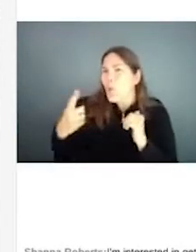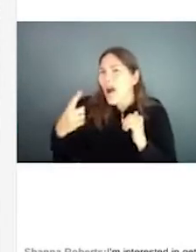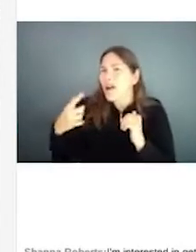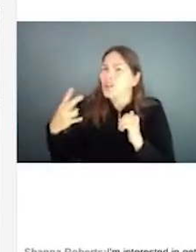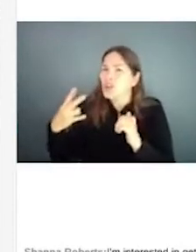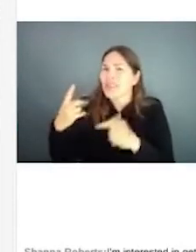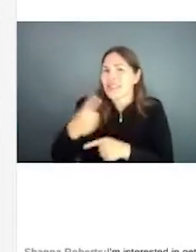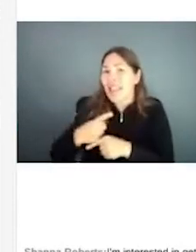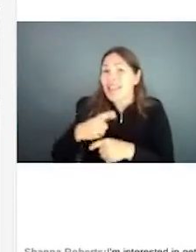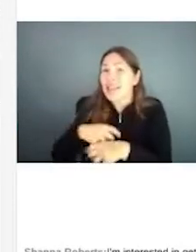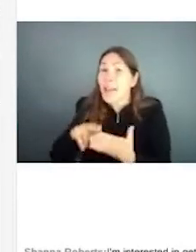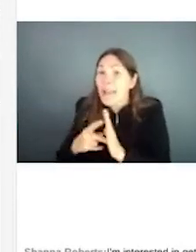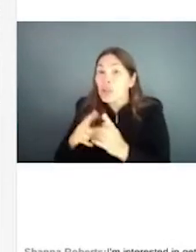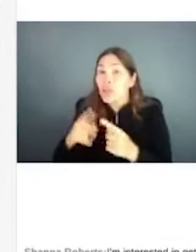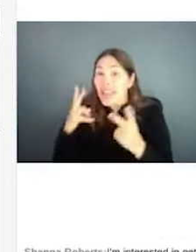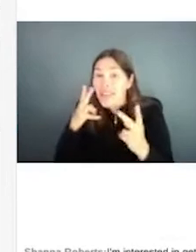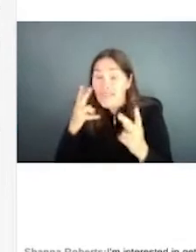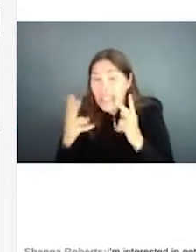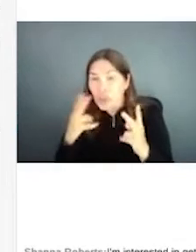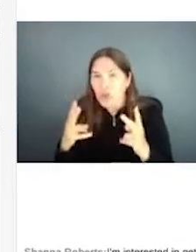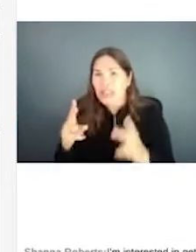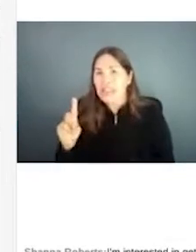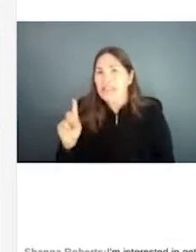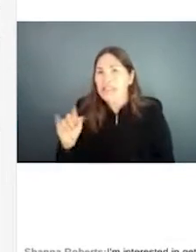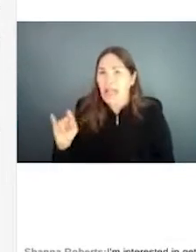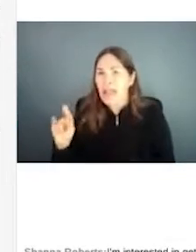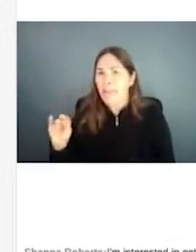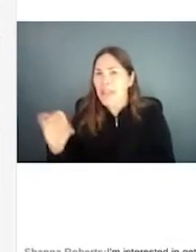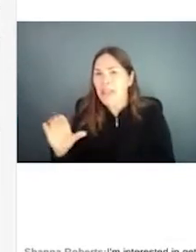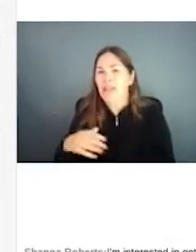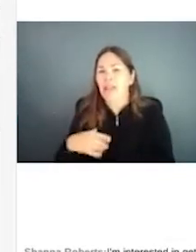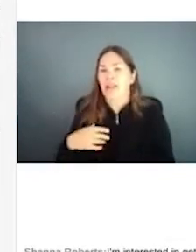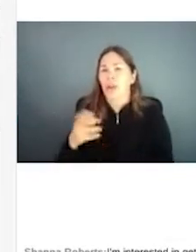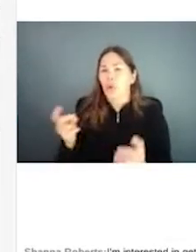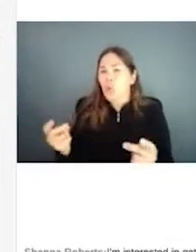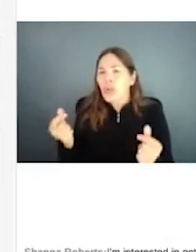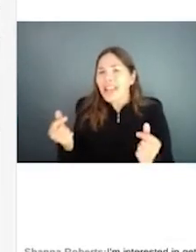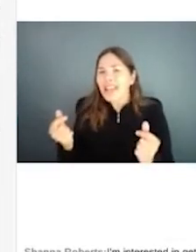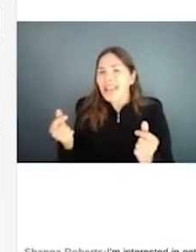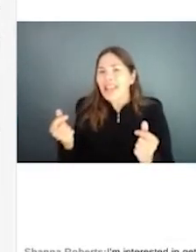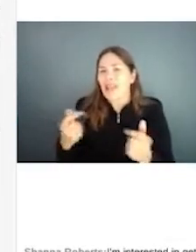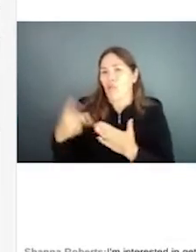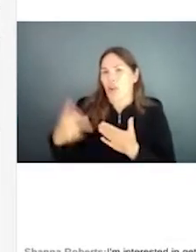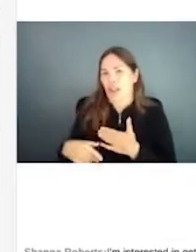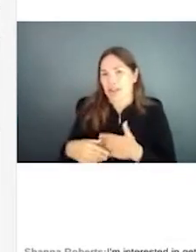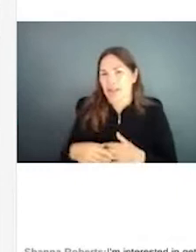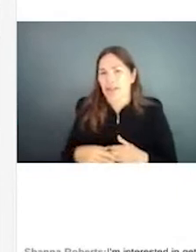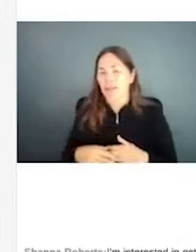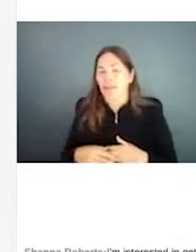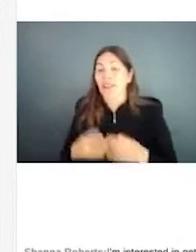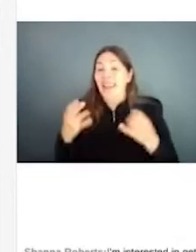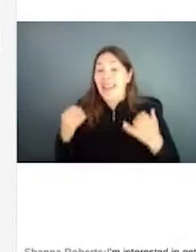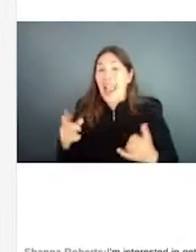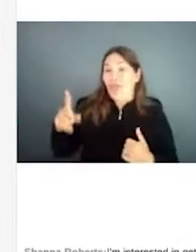be visually dynamic, quick projects. And now they